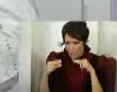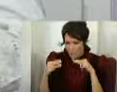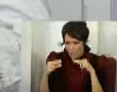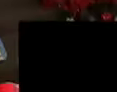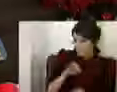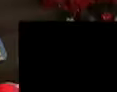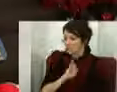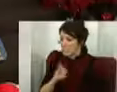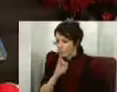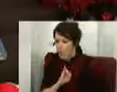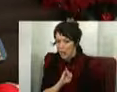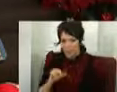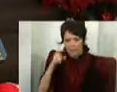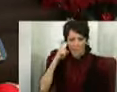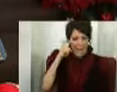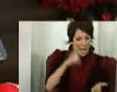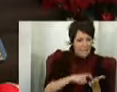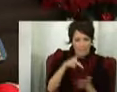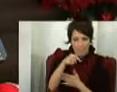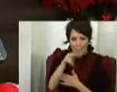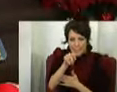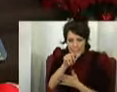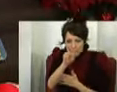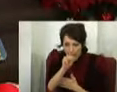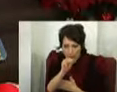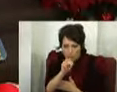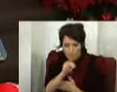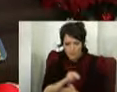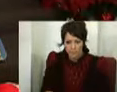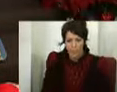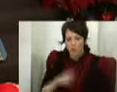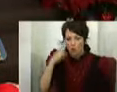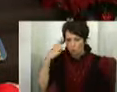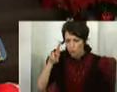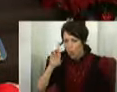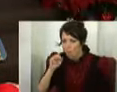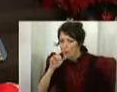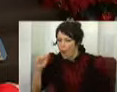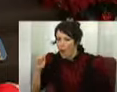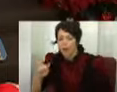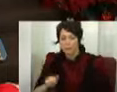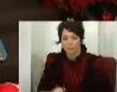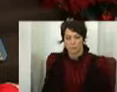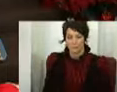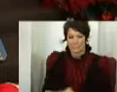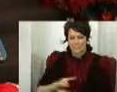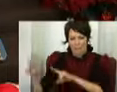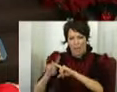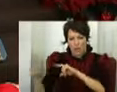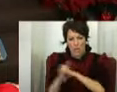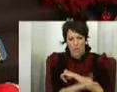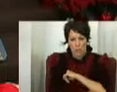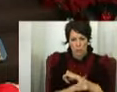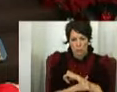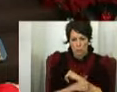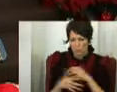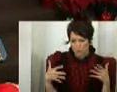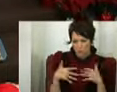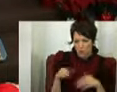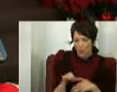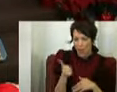Israel, India and Pakistan, Roma and Europa, and those who fear